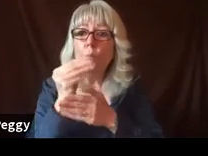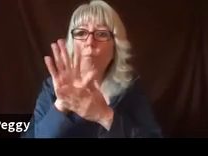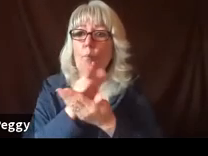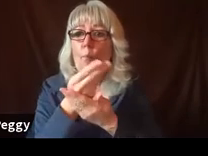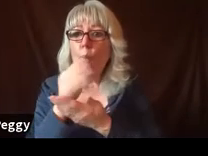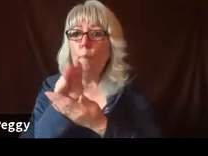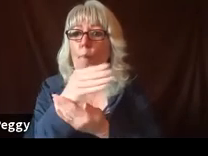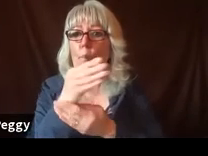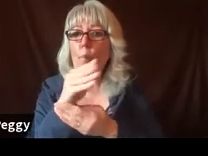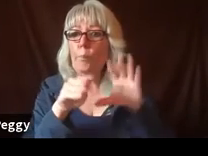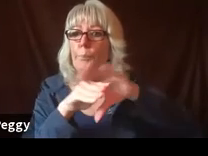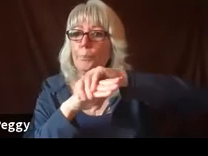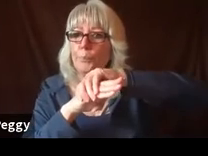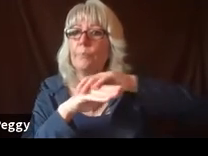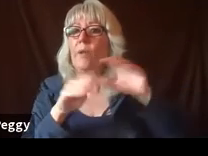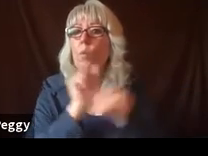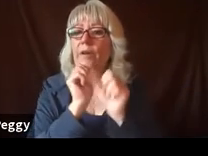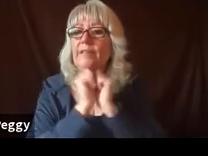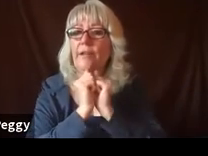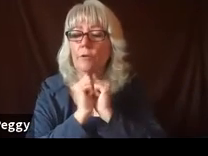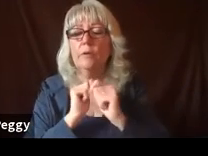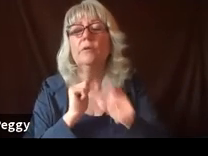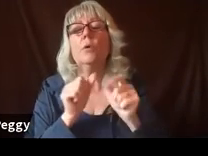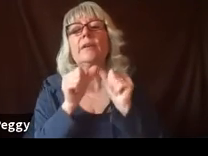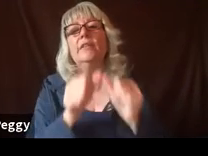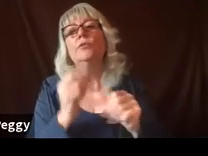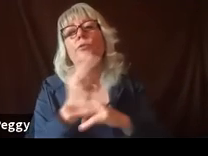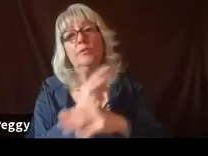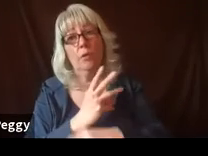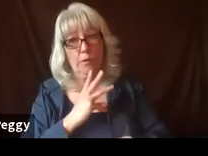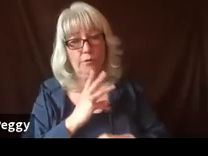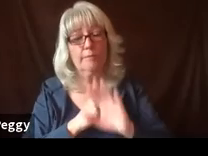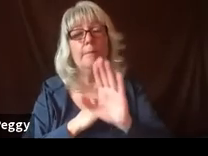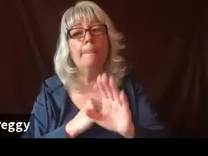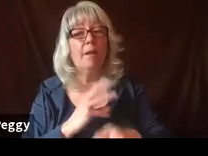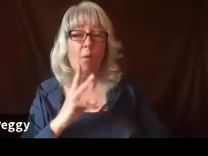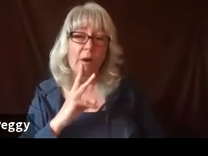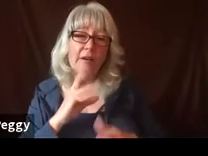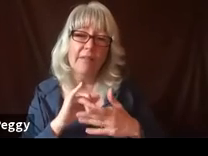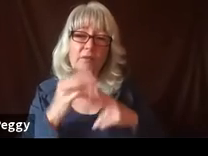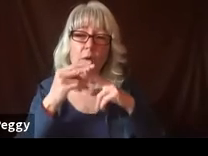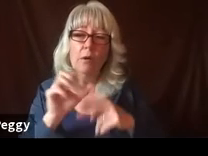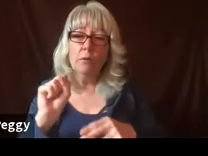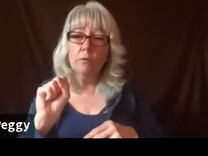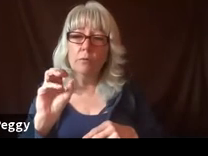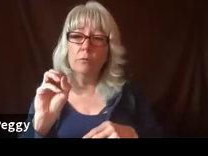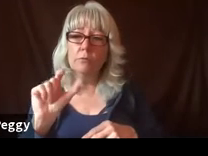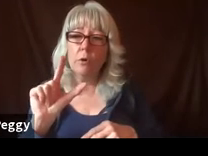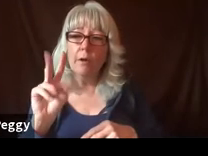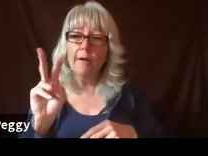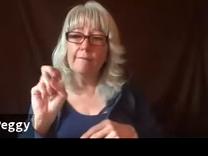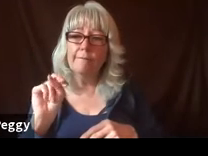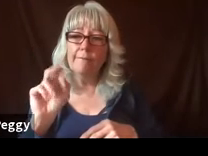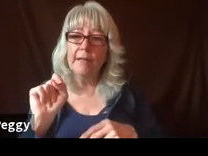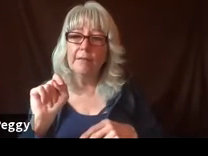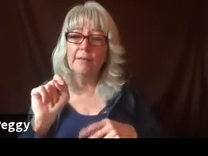keep using water, and when, so water is our solvent. So paint